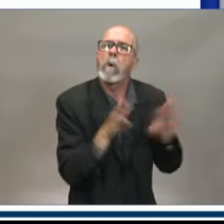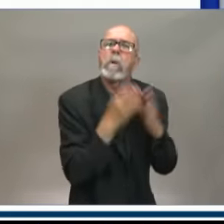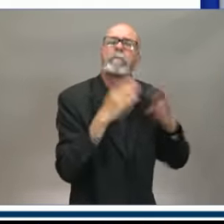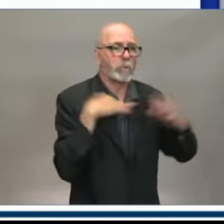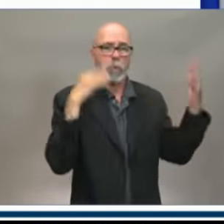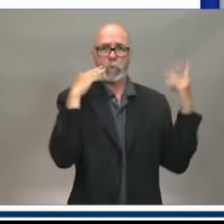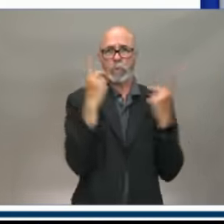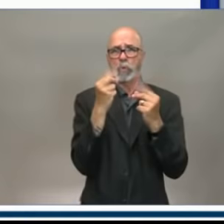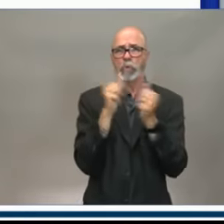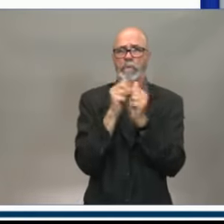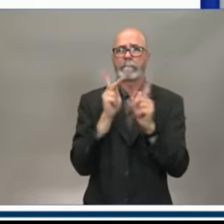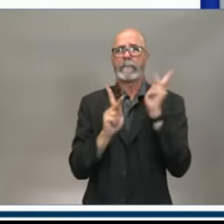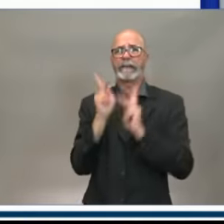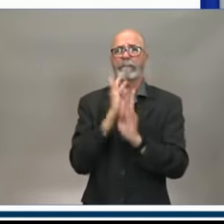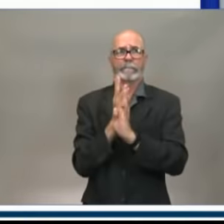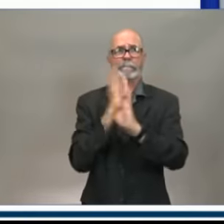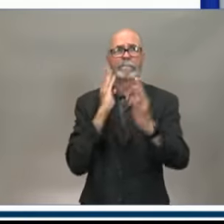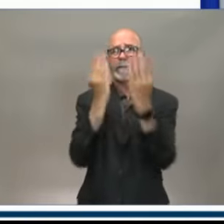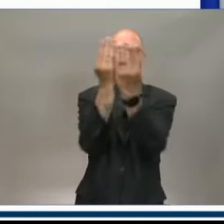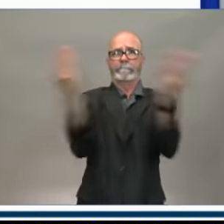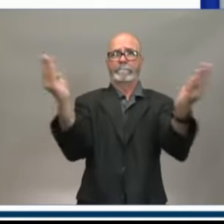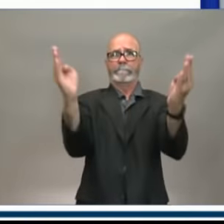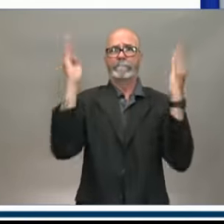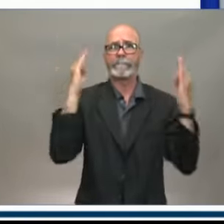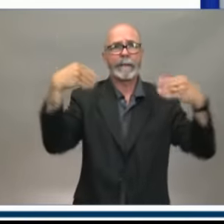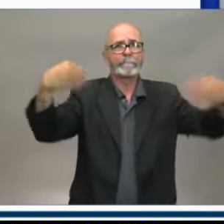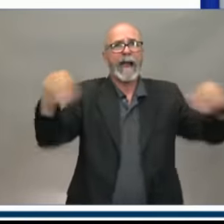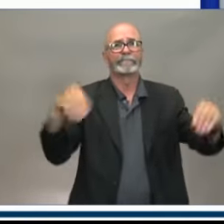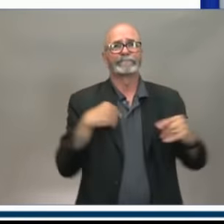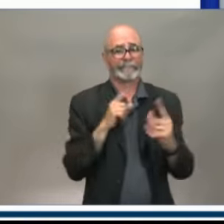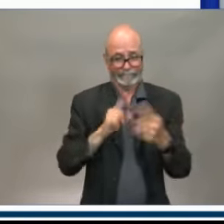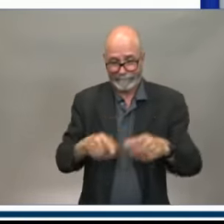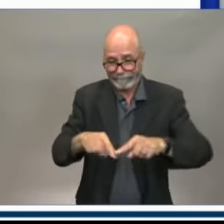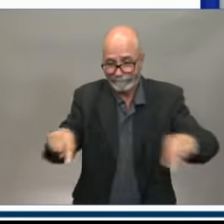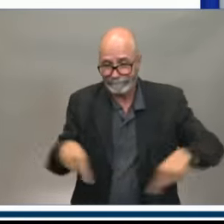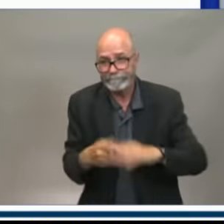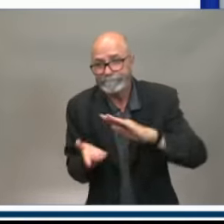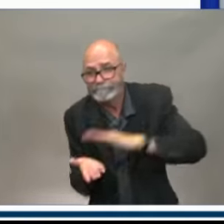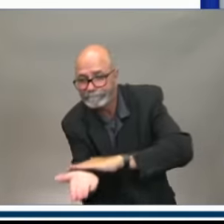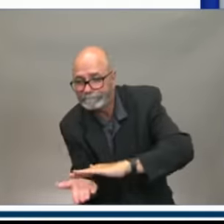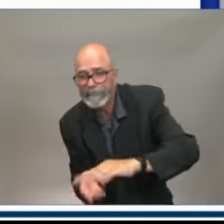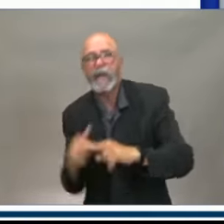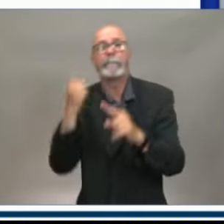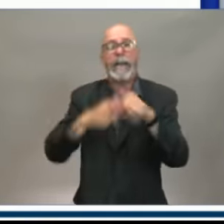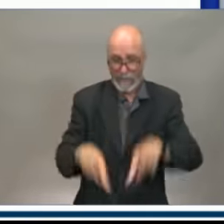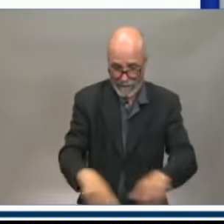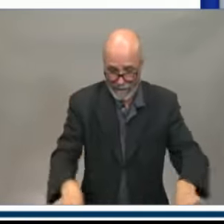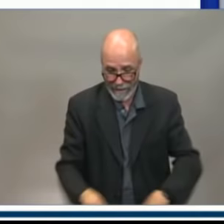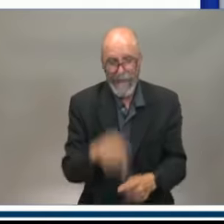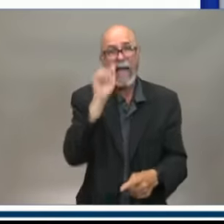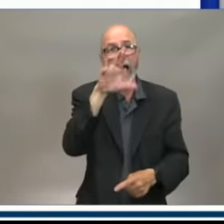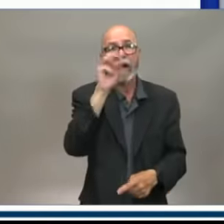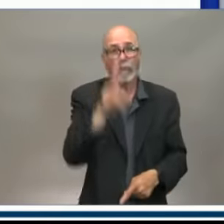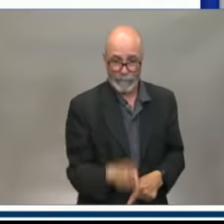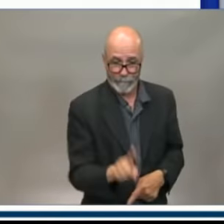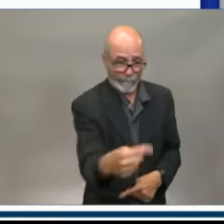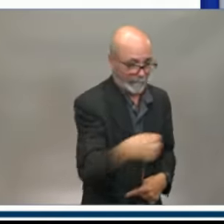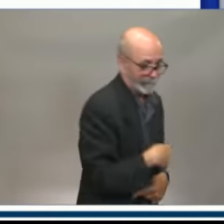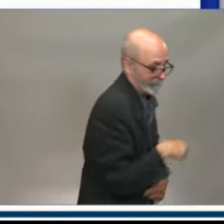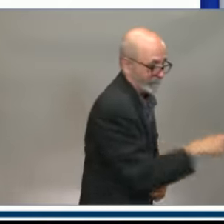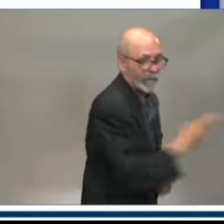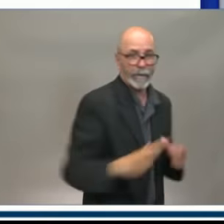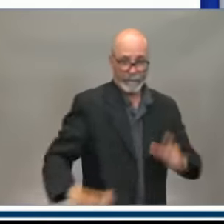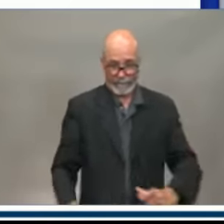protocols. Plexiglass at the checkouts, arrows directing one-way aisles, stickers on the floor 6 feet apart,